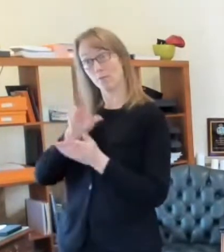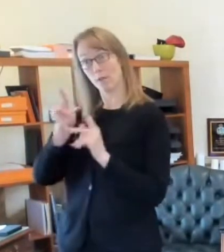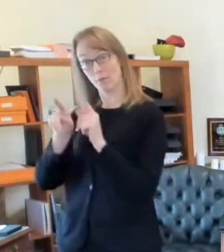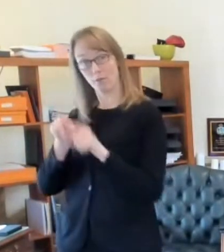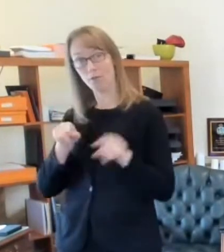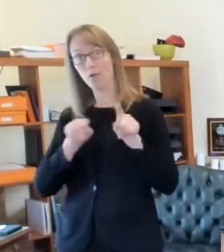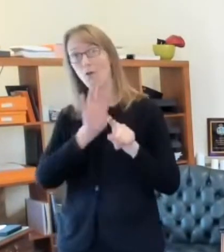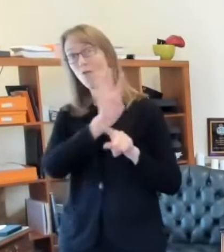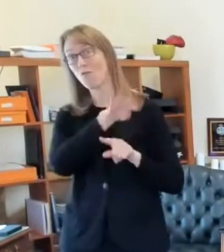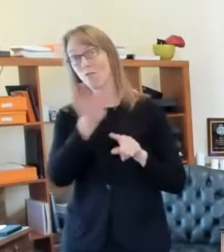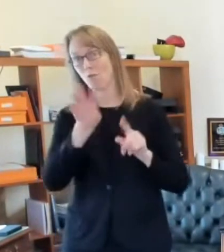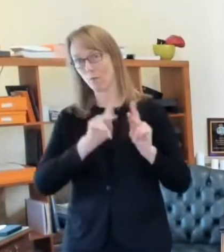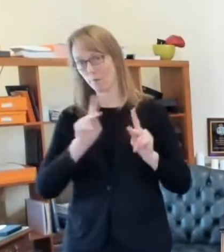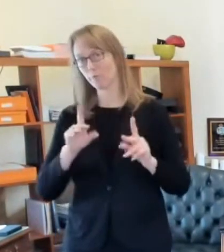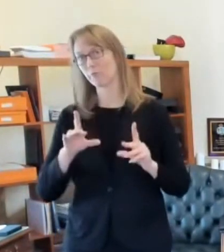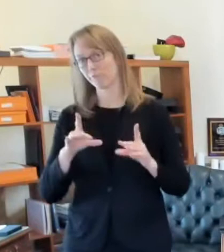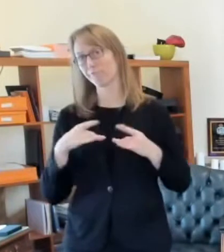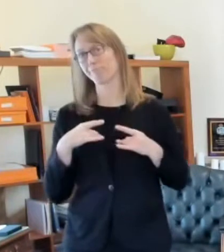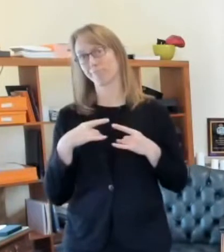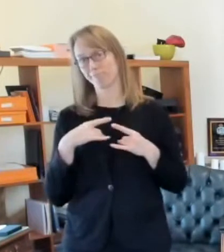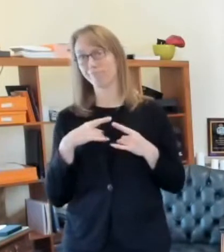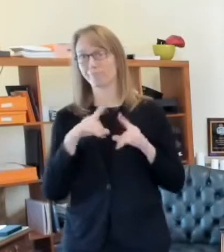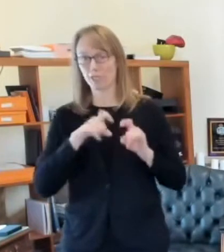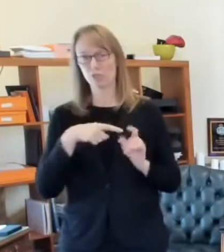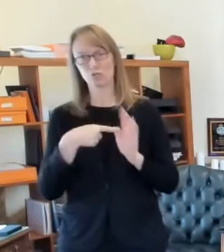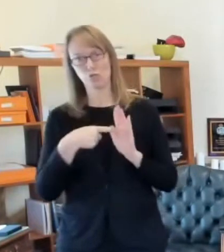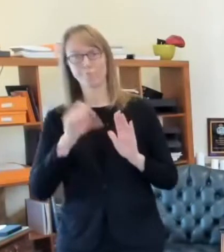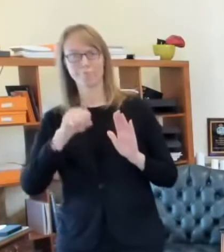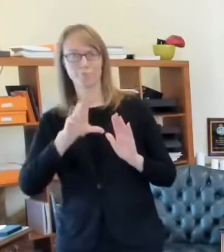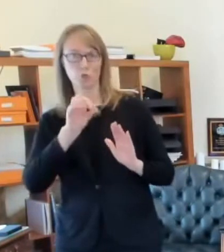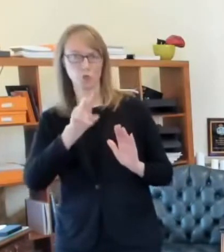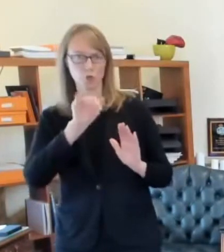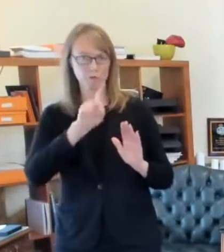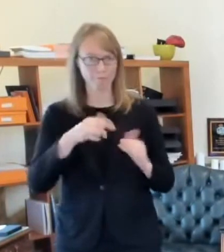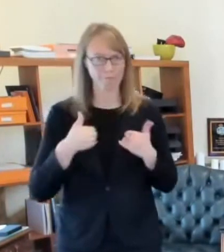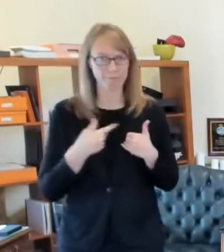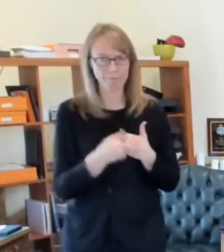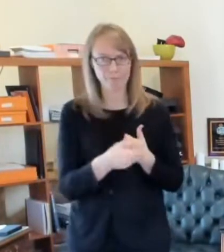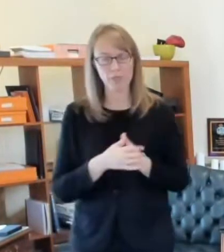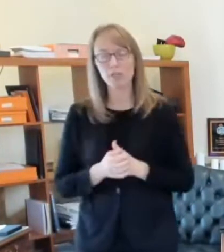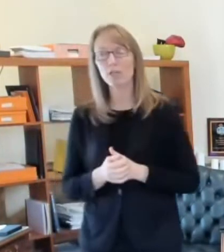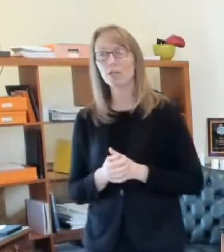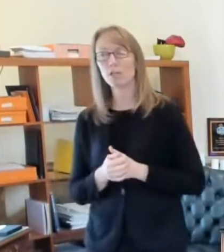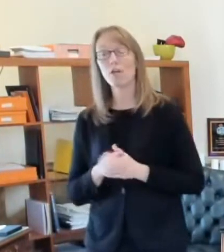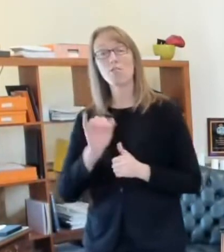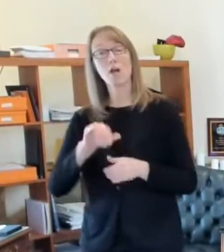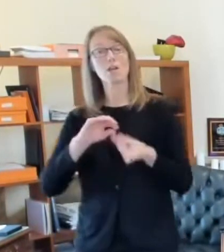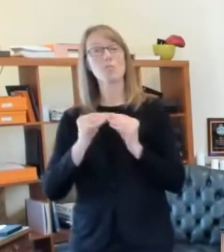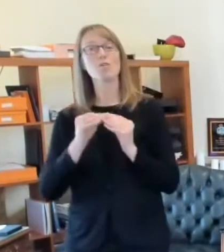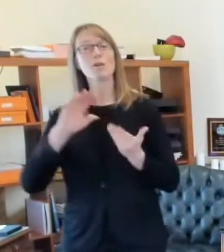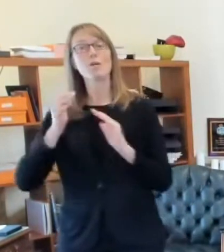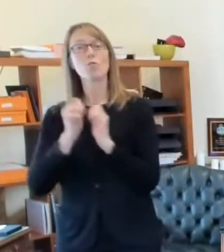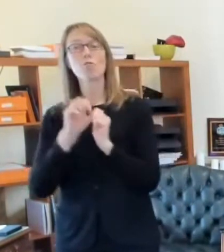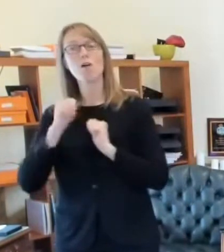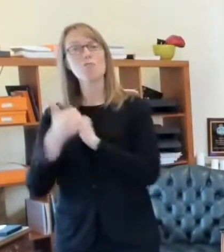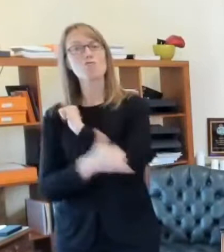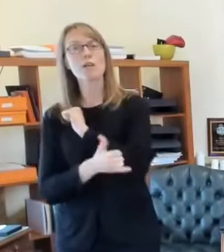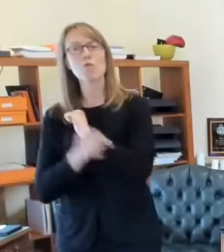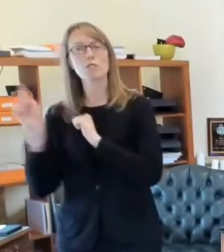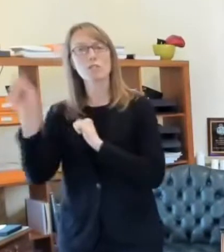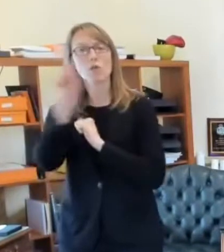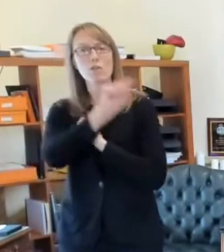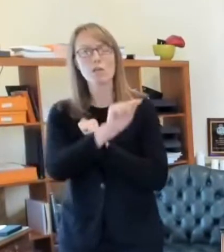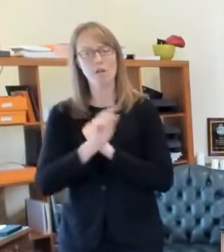over the last few weeks. That number, compared with other counties around us, is